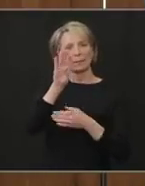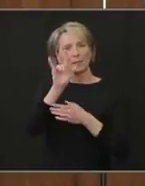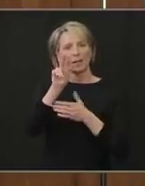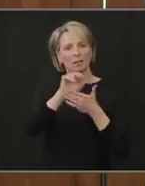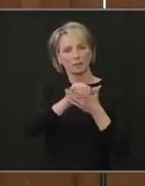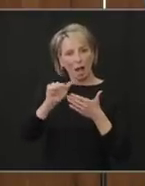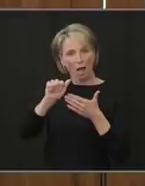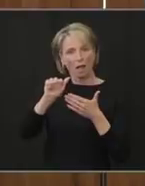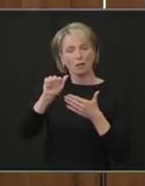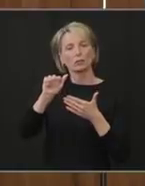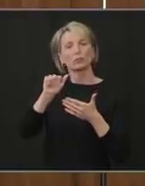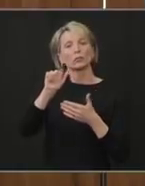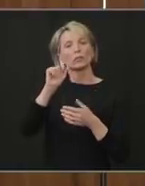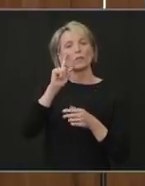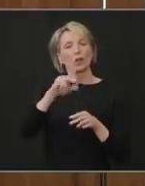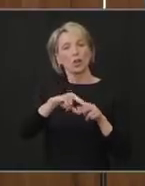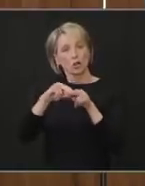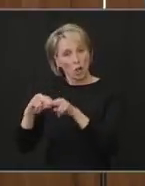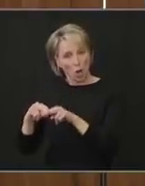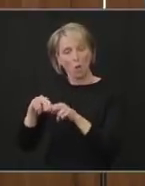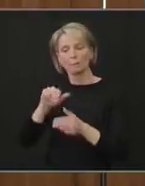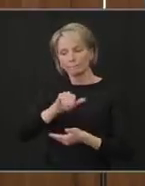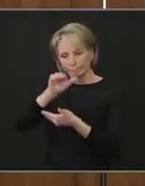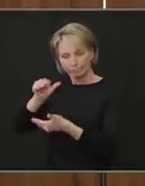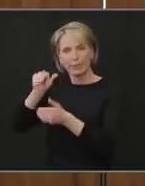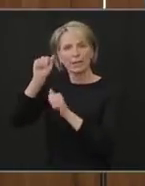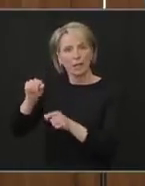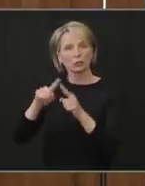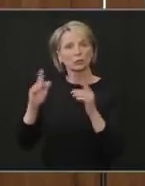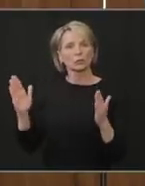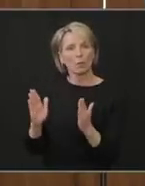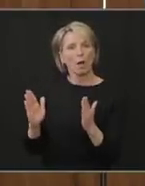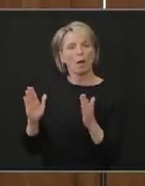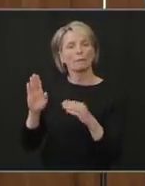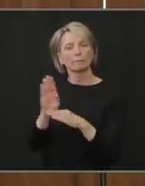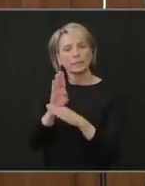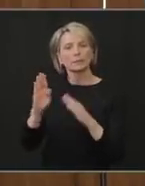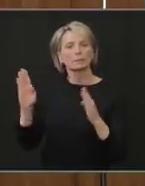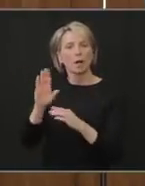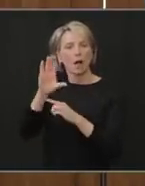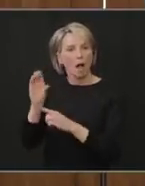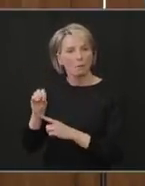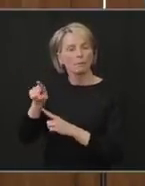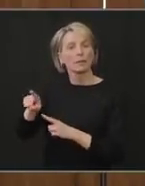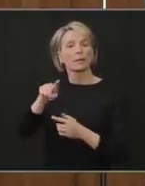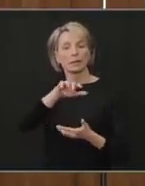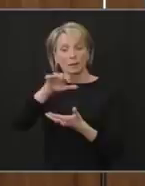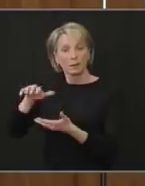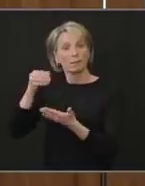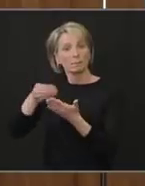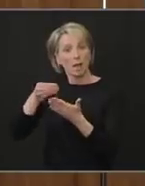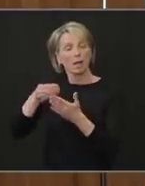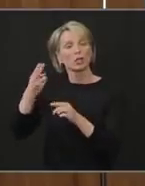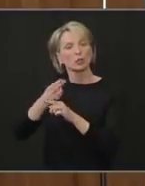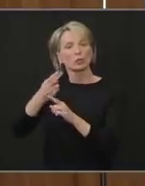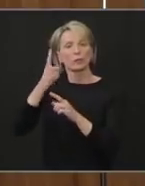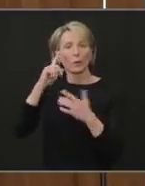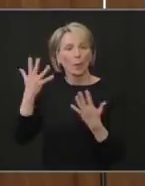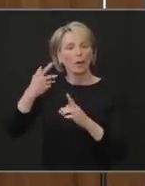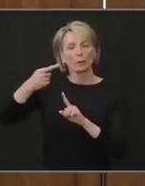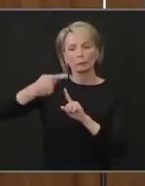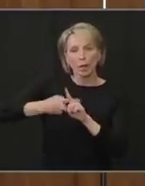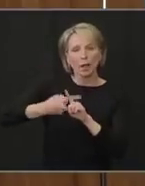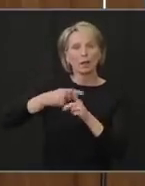or more, can be used for rent, utilities,